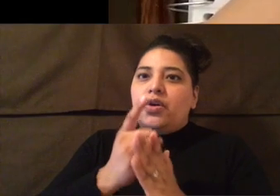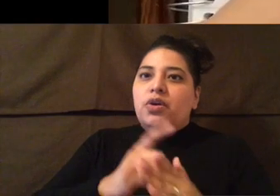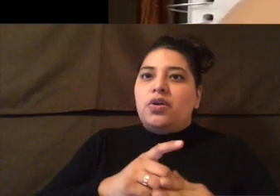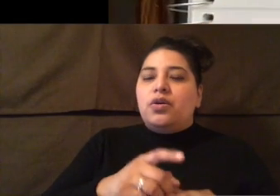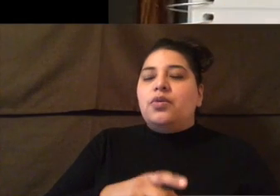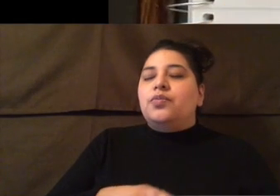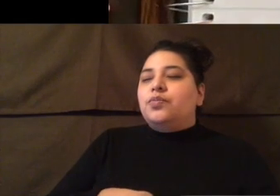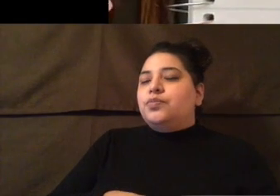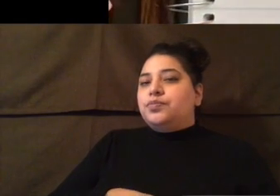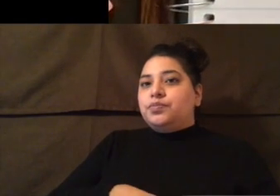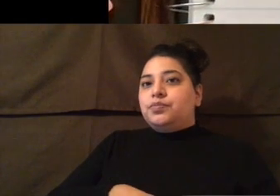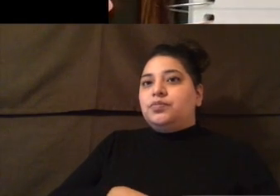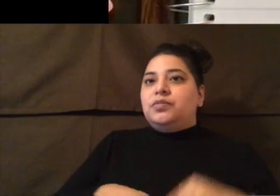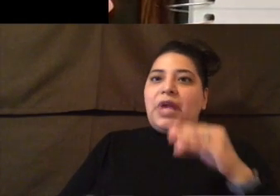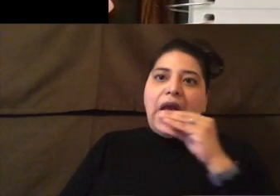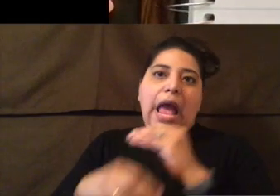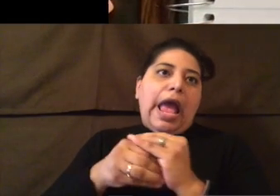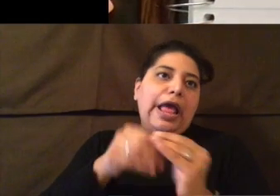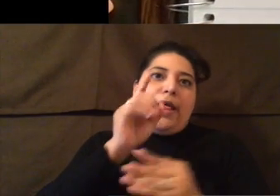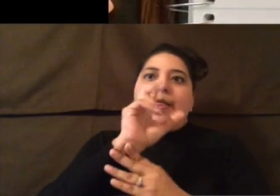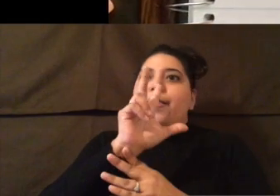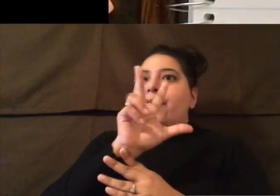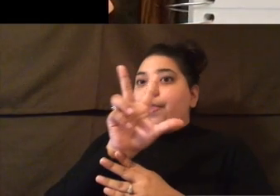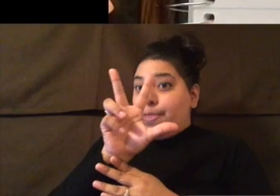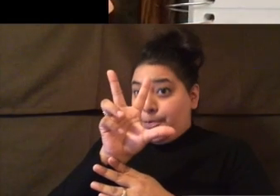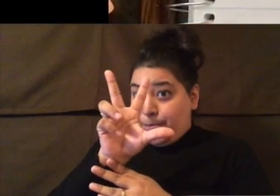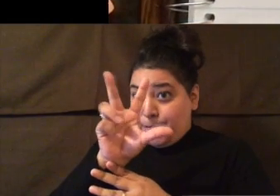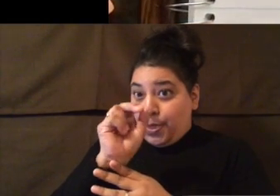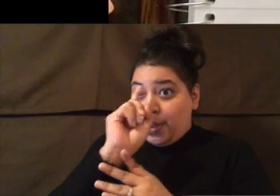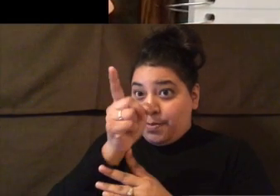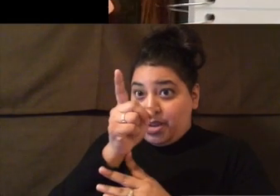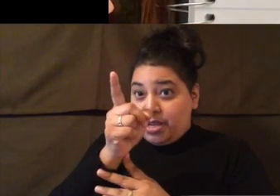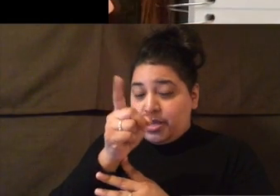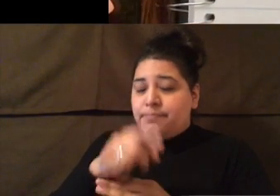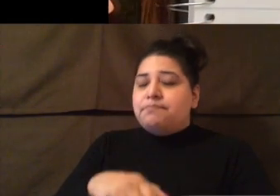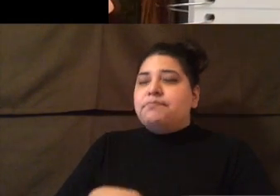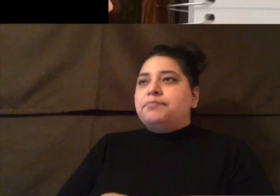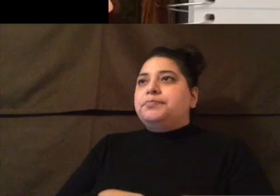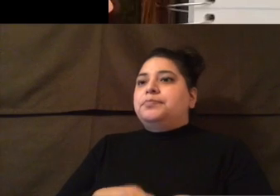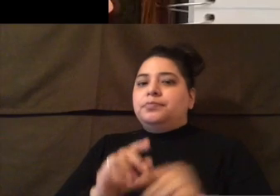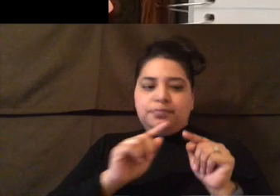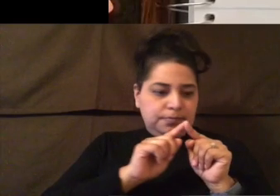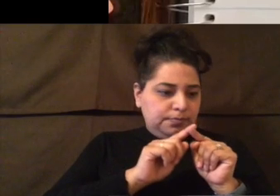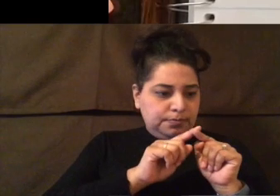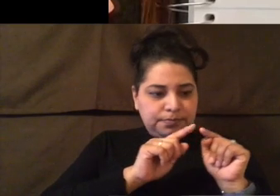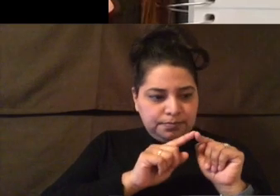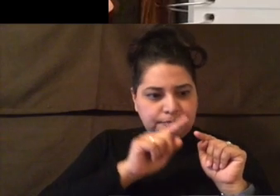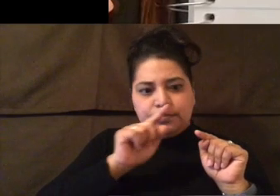make this longer. So let's add 30 minutes.